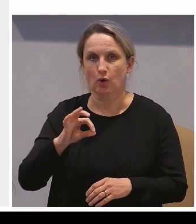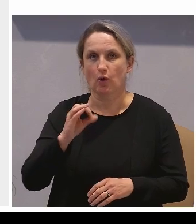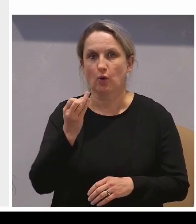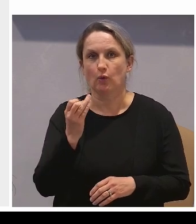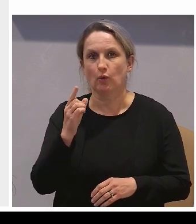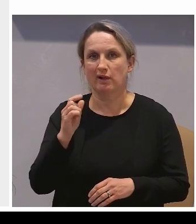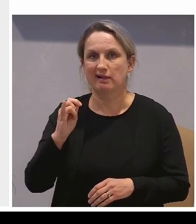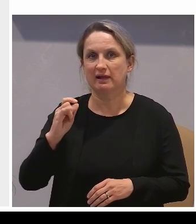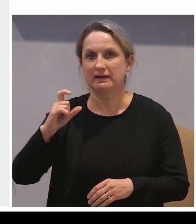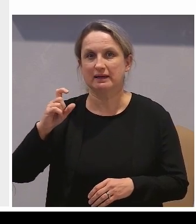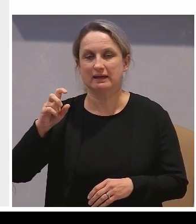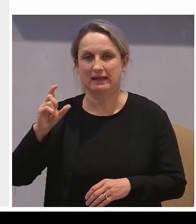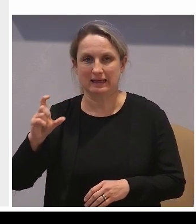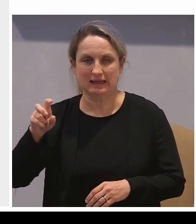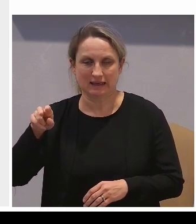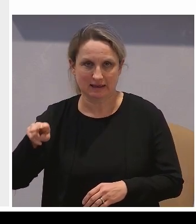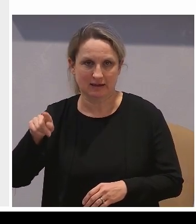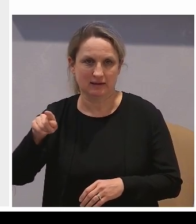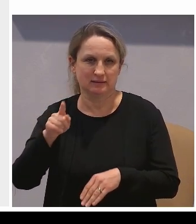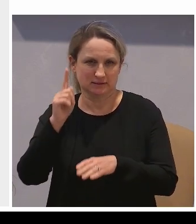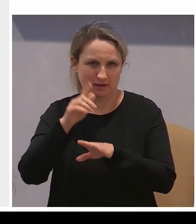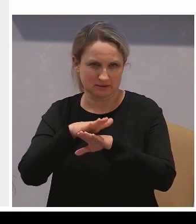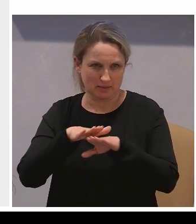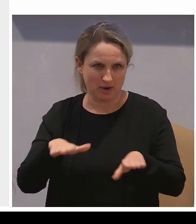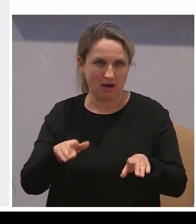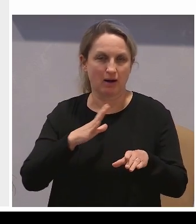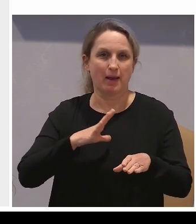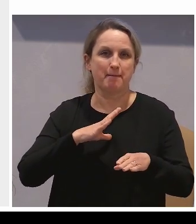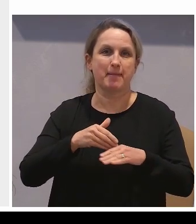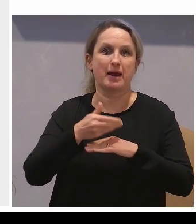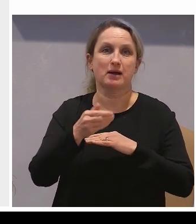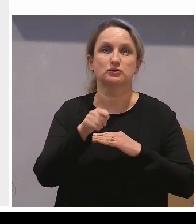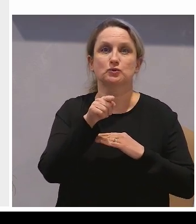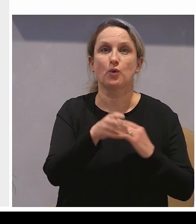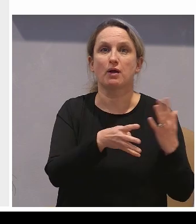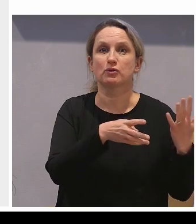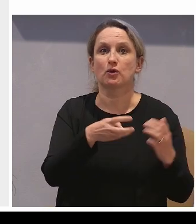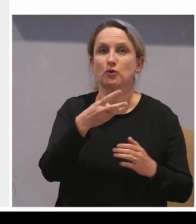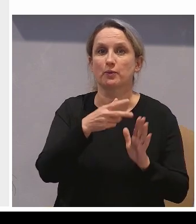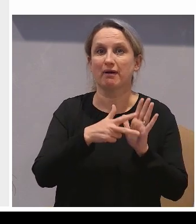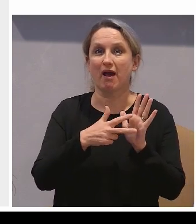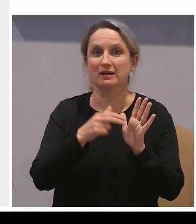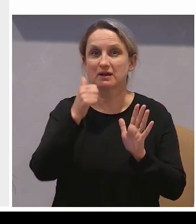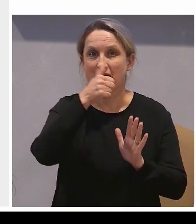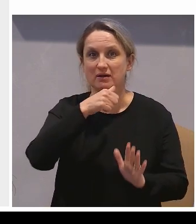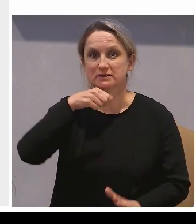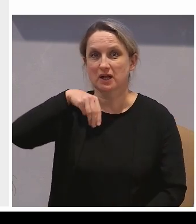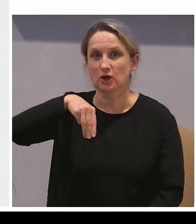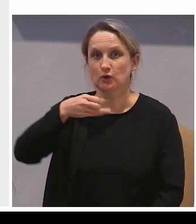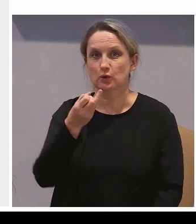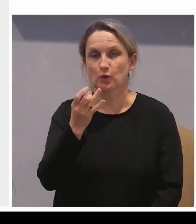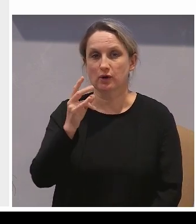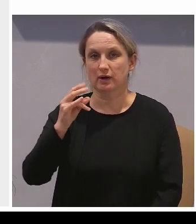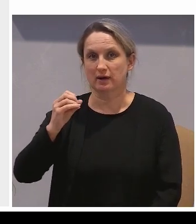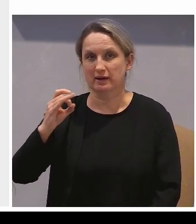Dr. ulatuslikumalt Ulrich in kirjutundle Germany in Turner 1930, and in more 1938. detail, aastal it was described muuseas. by Henry Turner